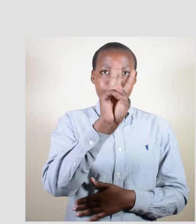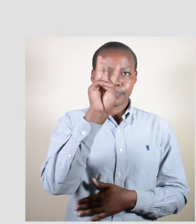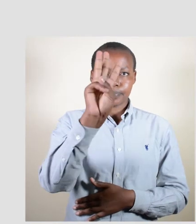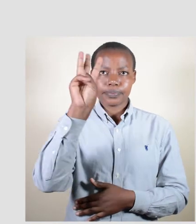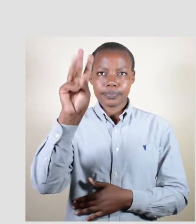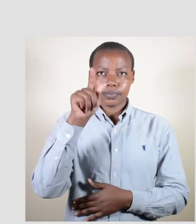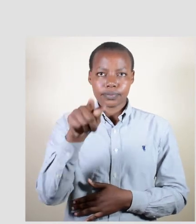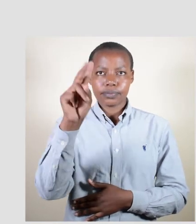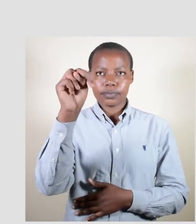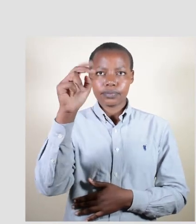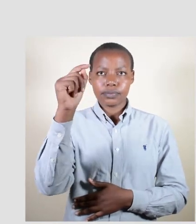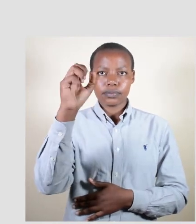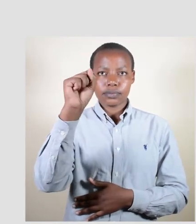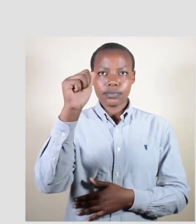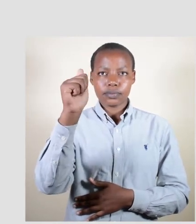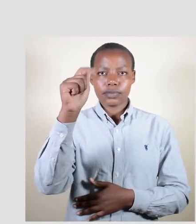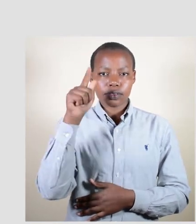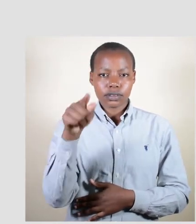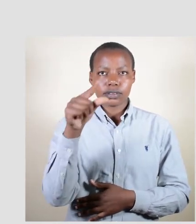on